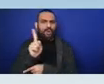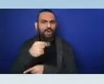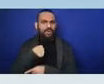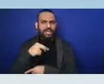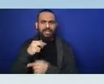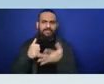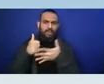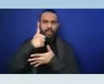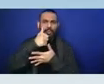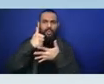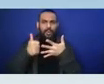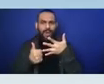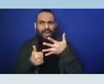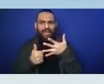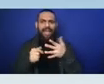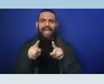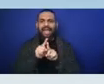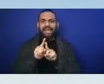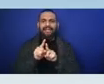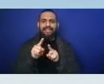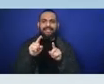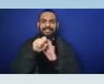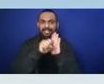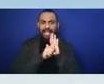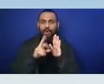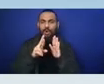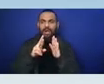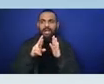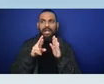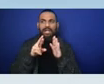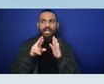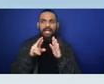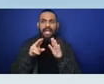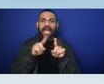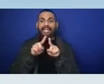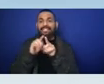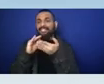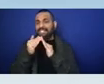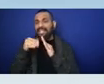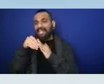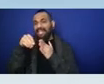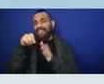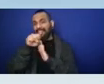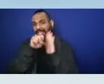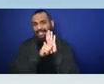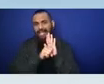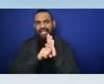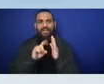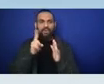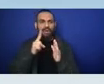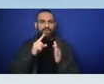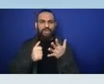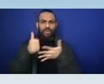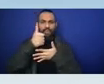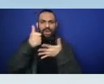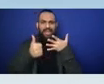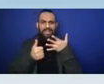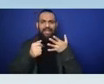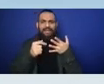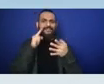protected. What are you doing to help the educators right now? Having access to the vaccine,